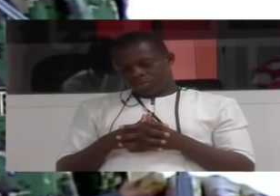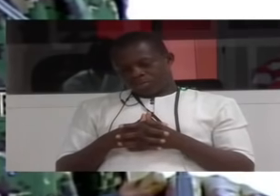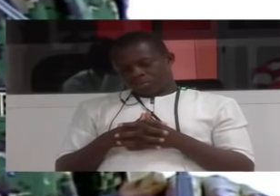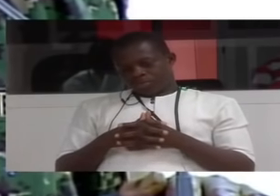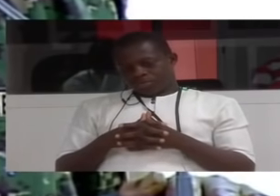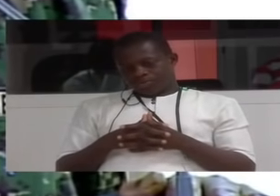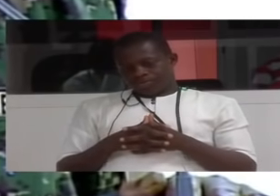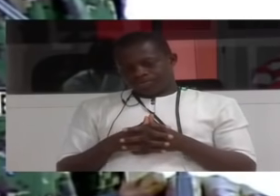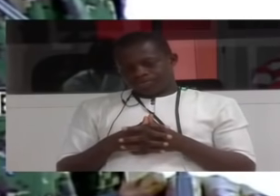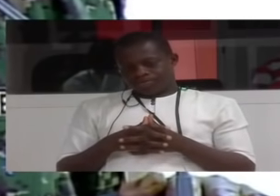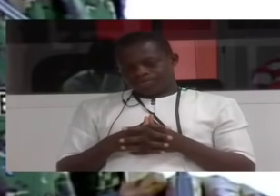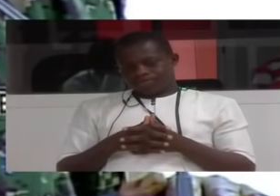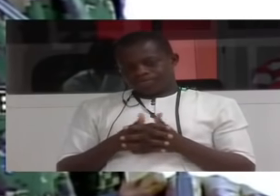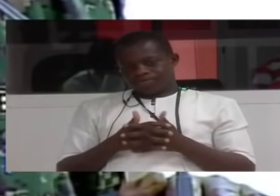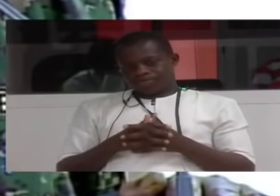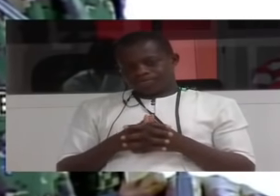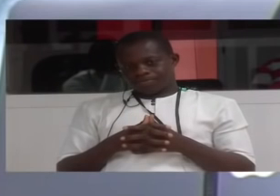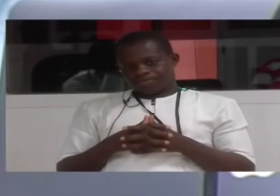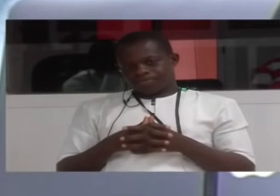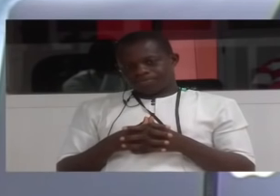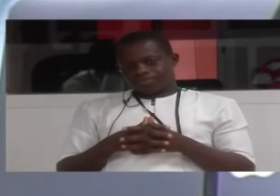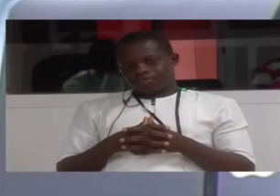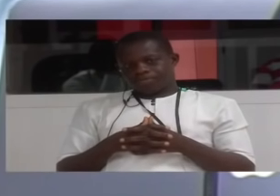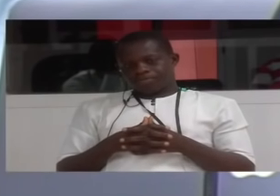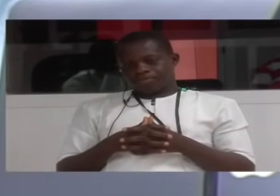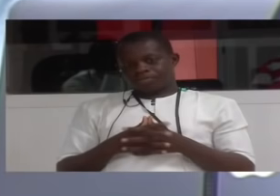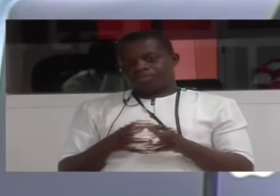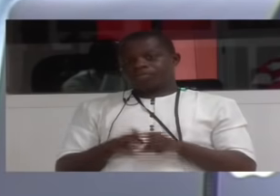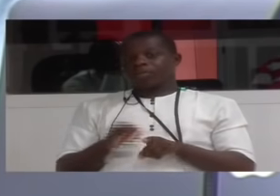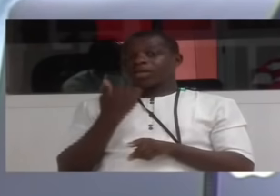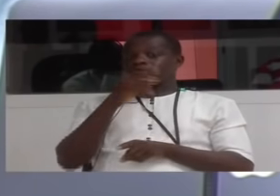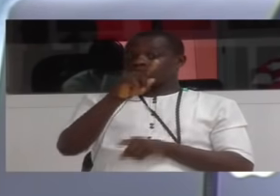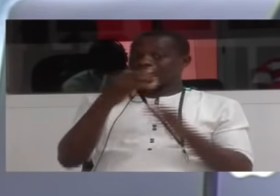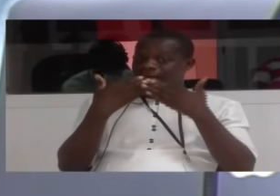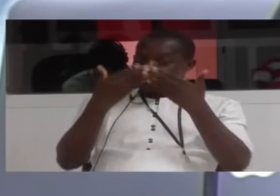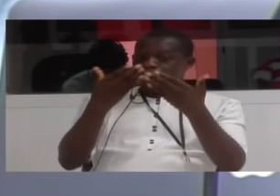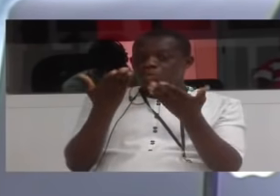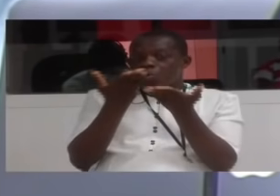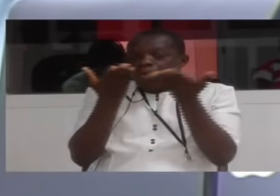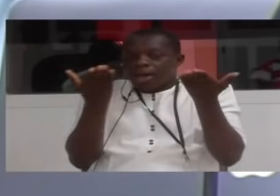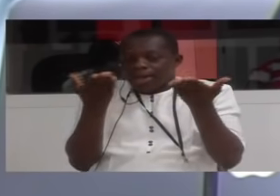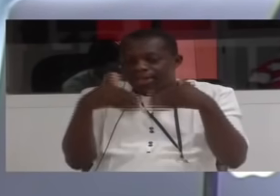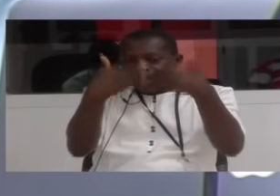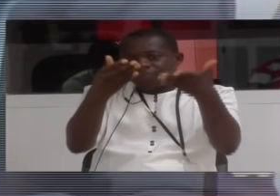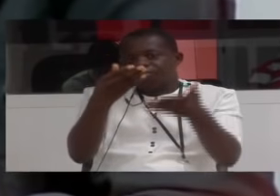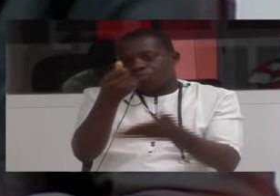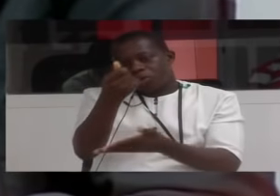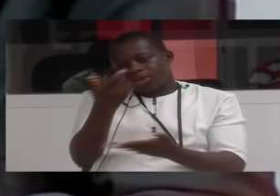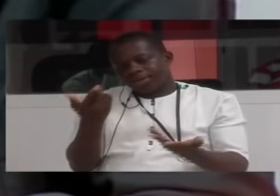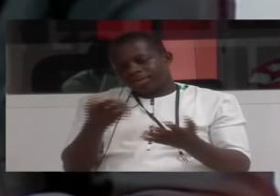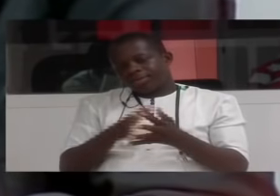they said that the money was being given out by Yaya Jame. Were you informed why you were being given this money? Wax nañ